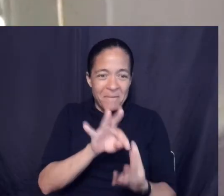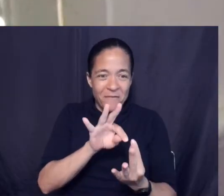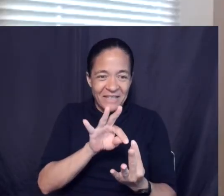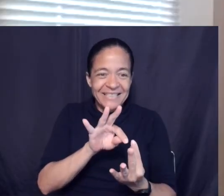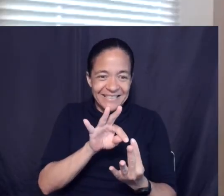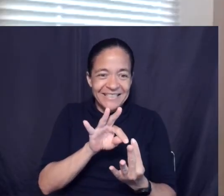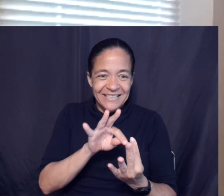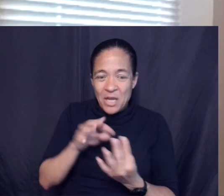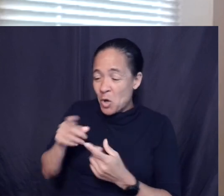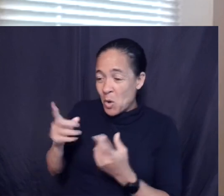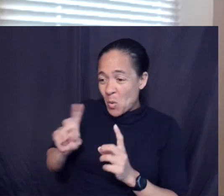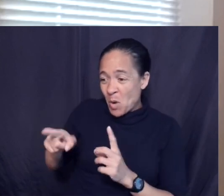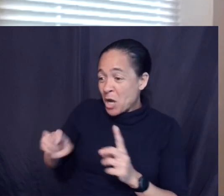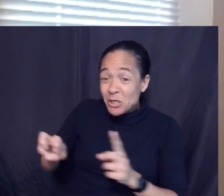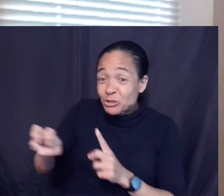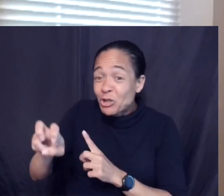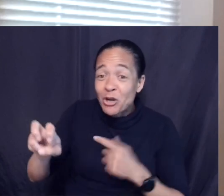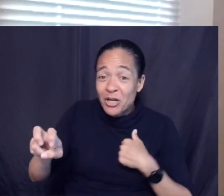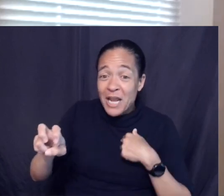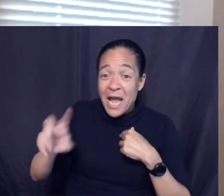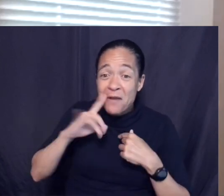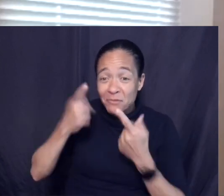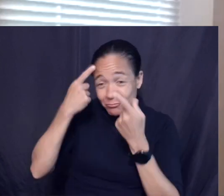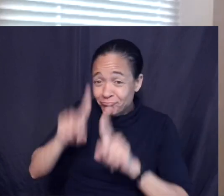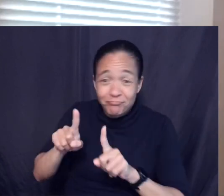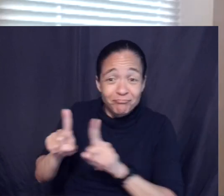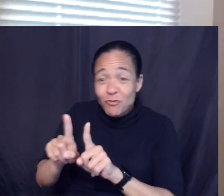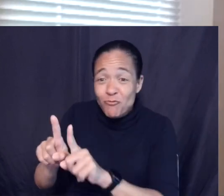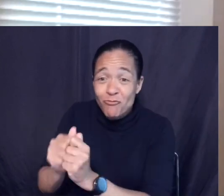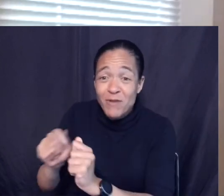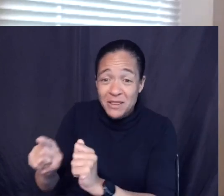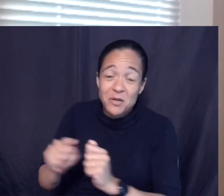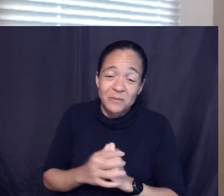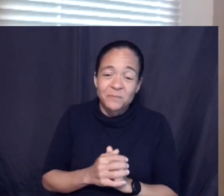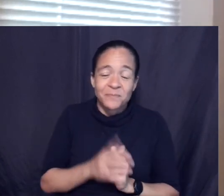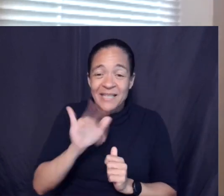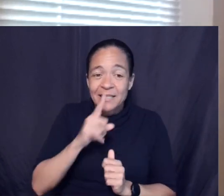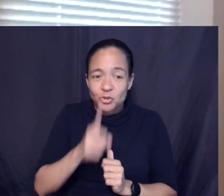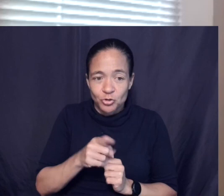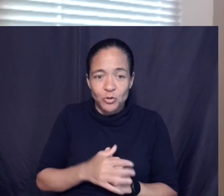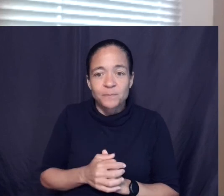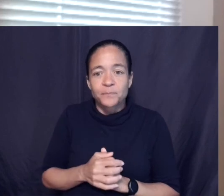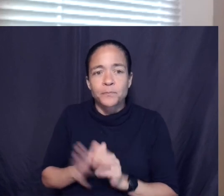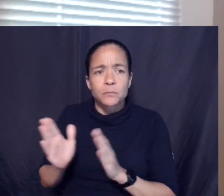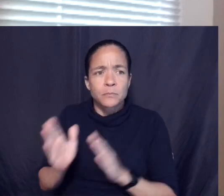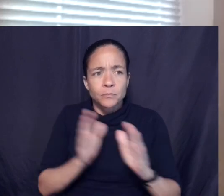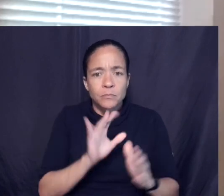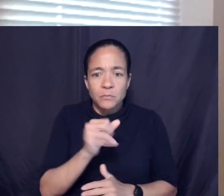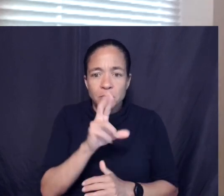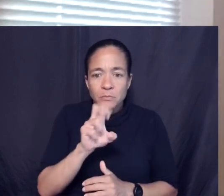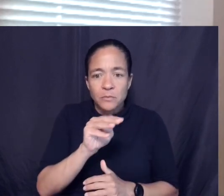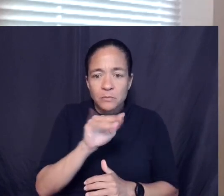That's perfect. I love that. Wherever you go, I'll go. That is so true. That is so true. Jeremy, what do you want to share